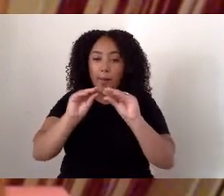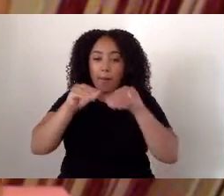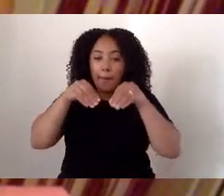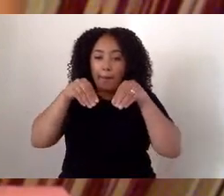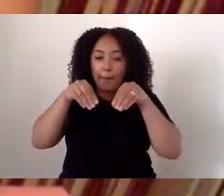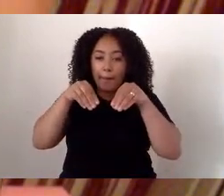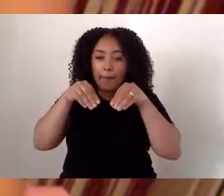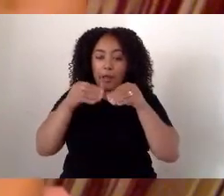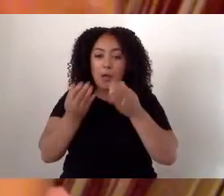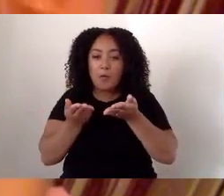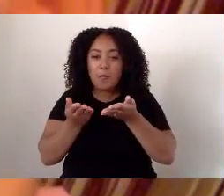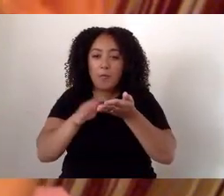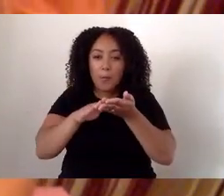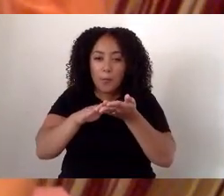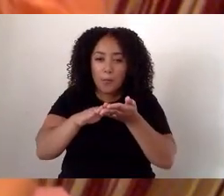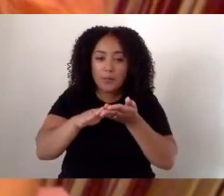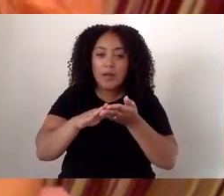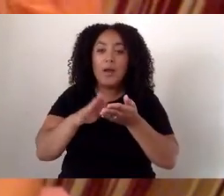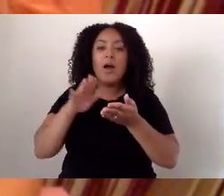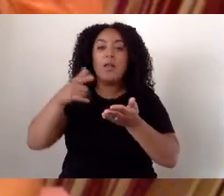Ba-ba-boom. And